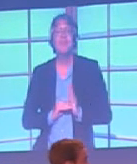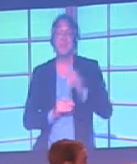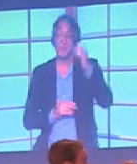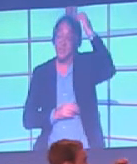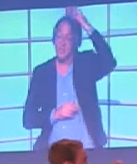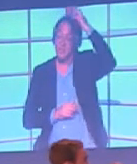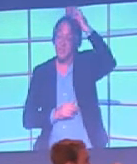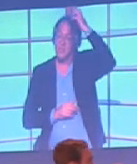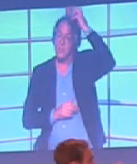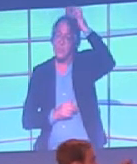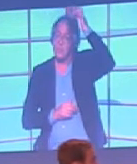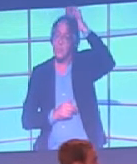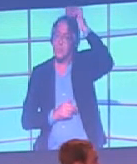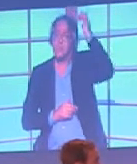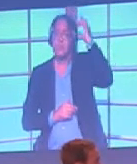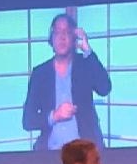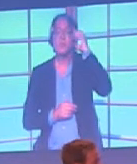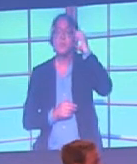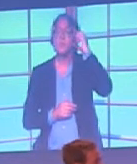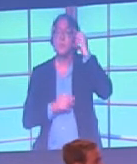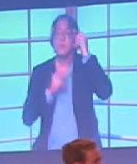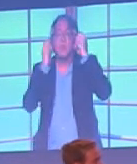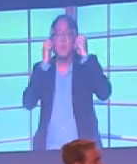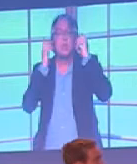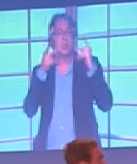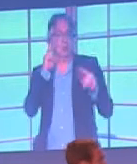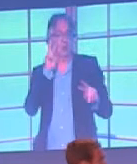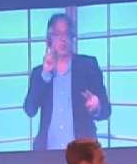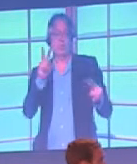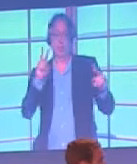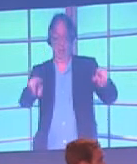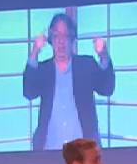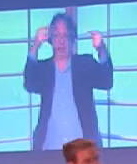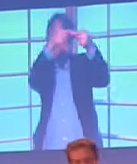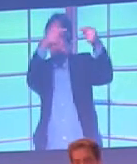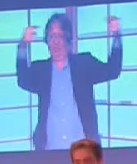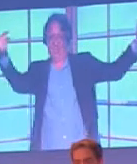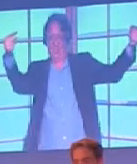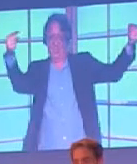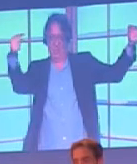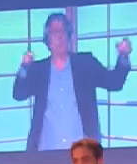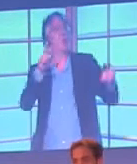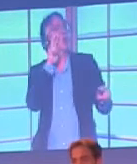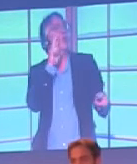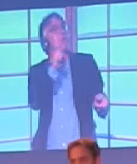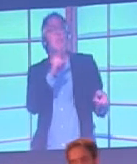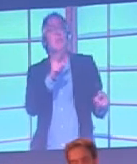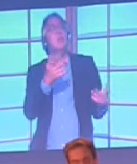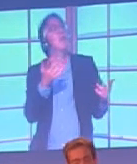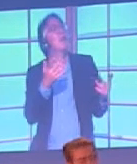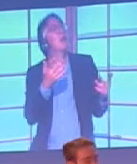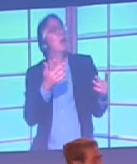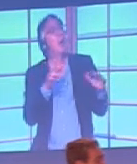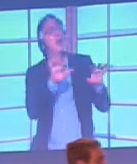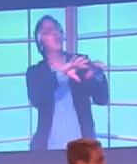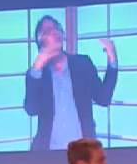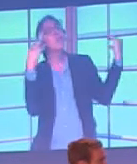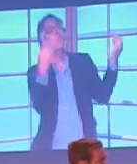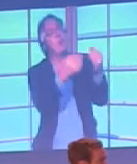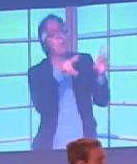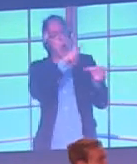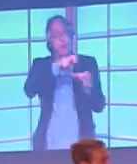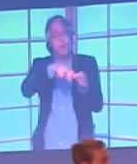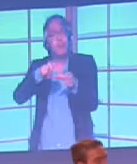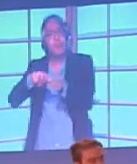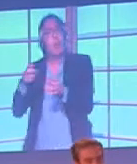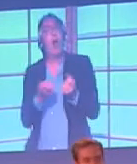where we, on the first top line, we calculate the capacity. Why do we calculate the capacity? Because upon